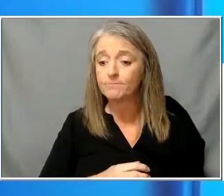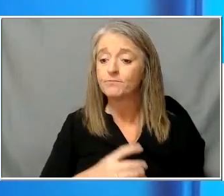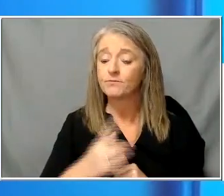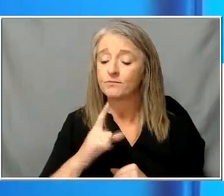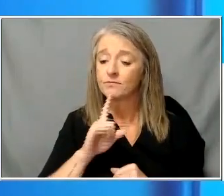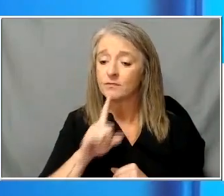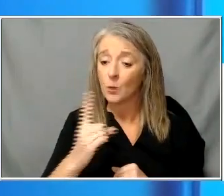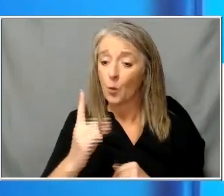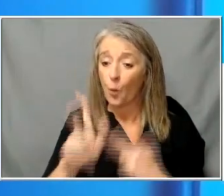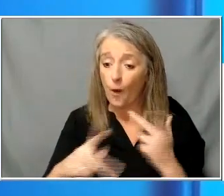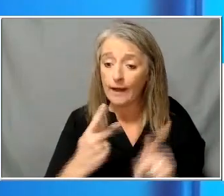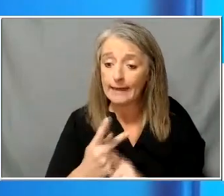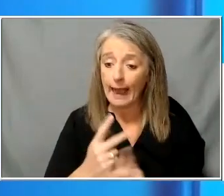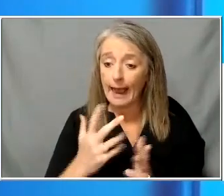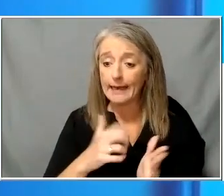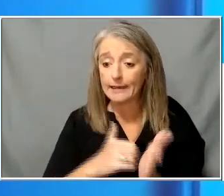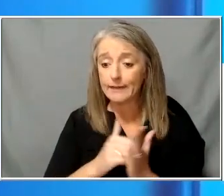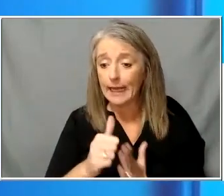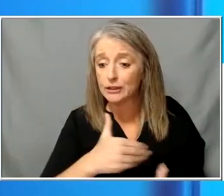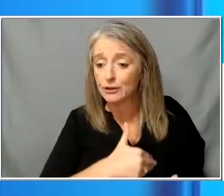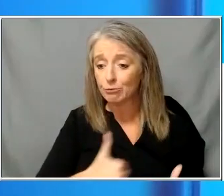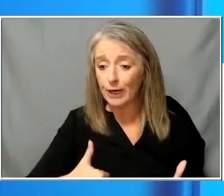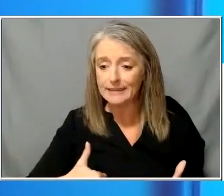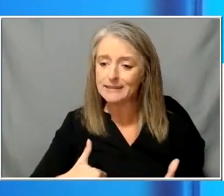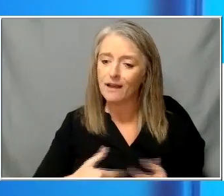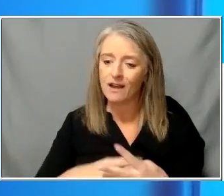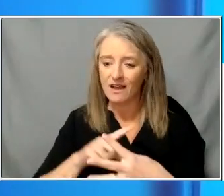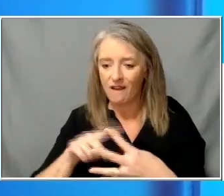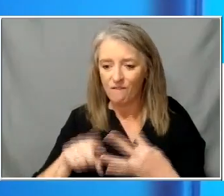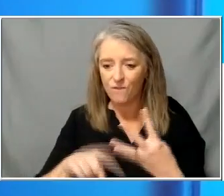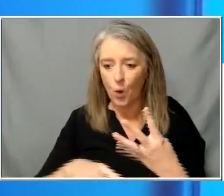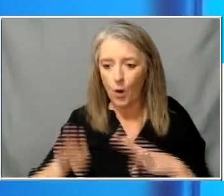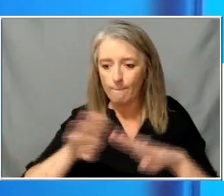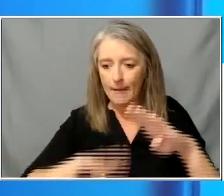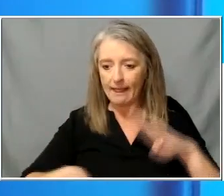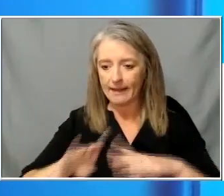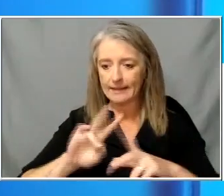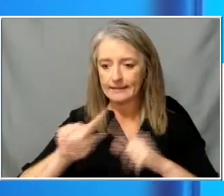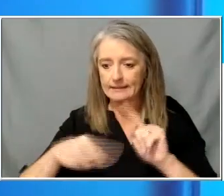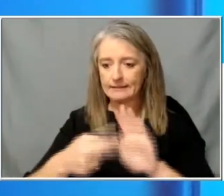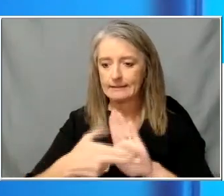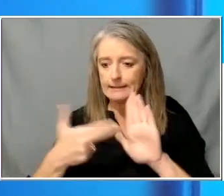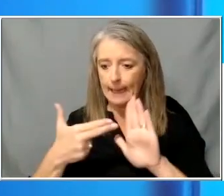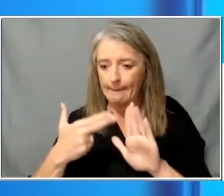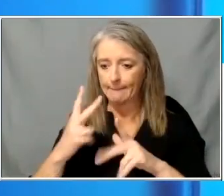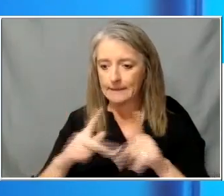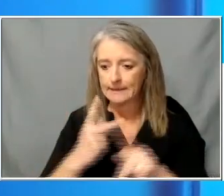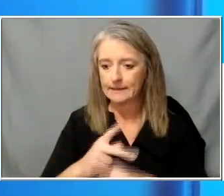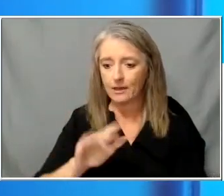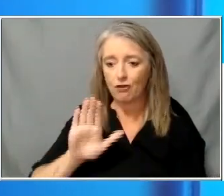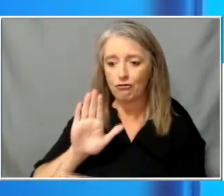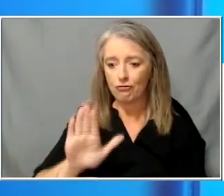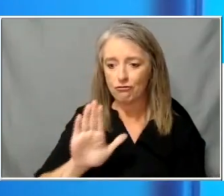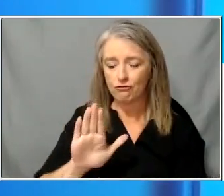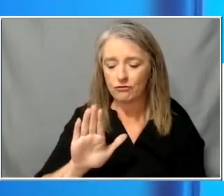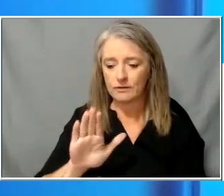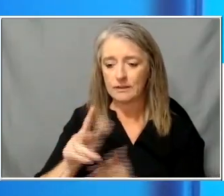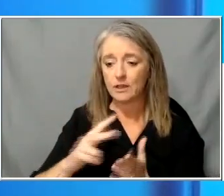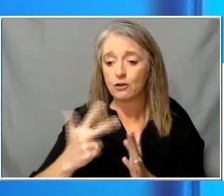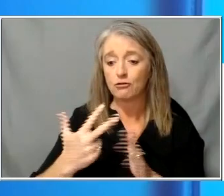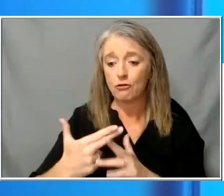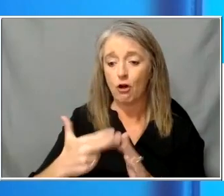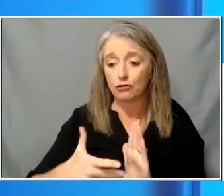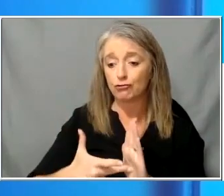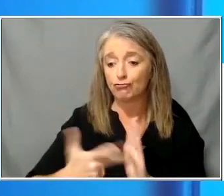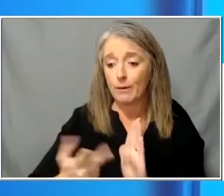one type of breast cancer. There are at least 4 biologically distinct subtypes. And Cynthia's breast cancer, what we nickname triple-negative breast cancer,